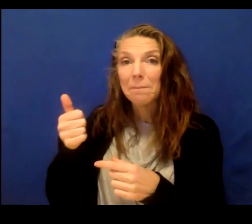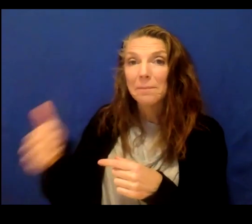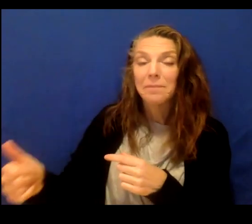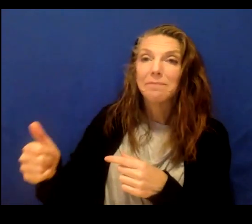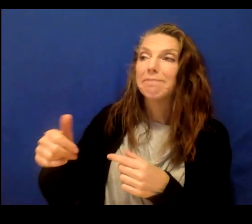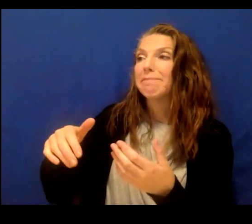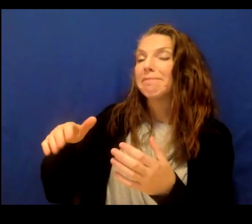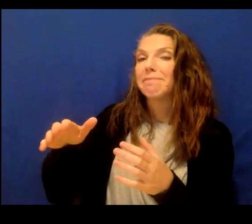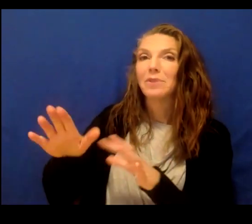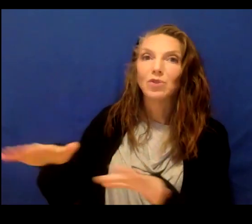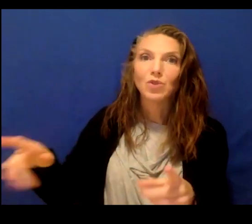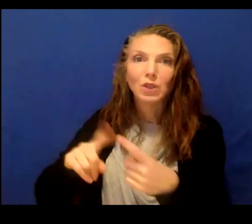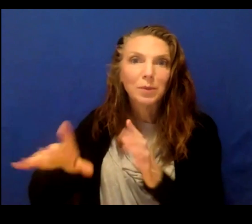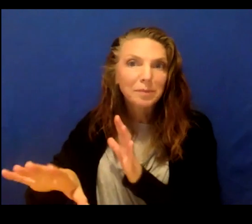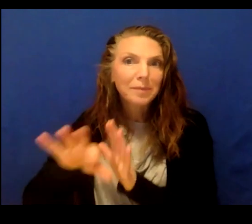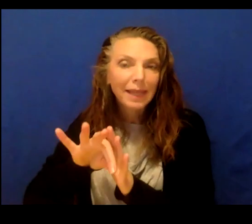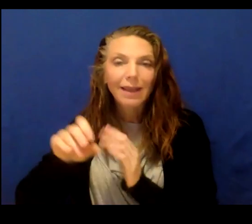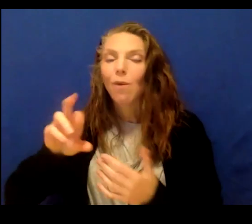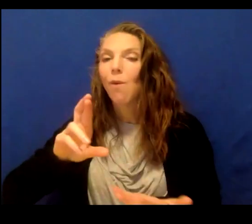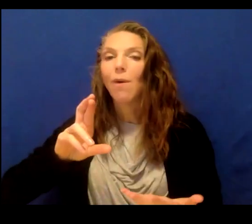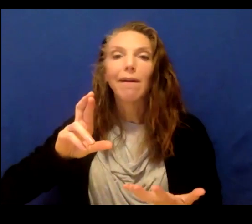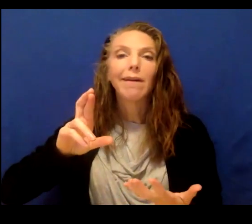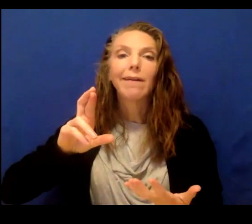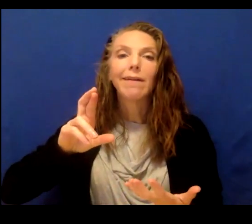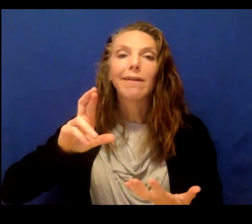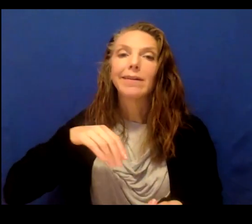offer choice and embed